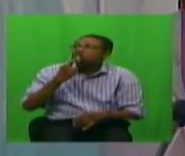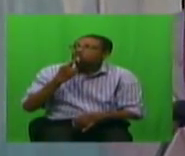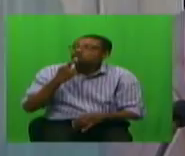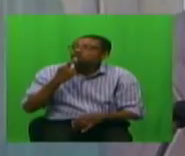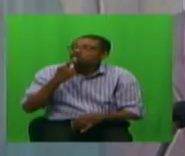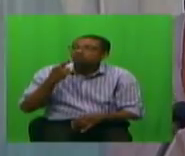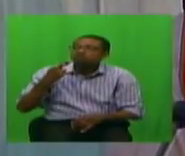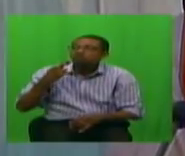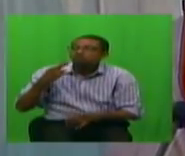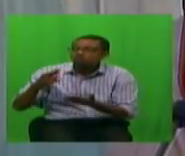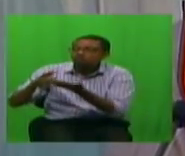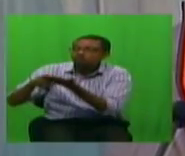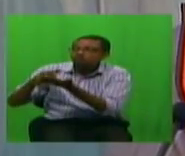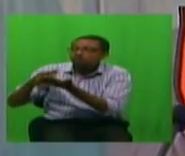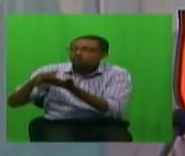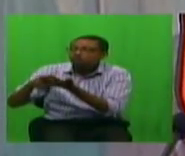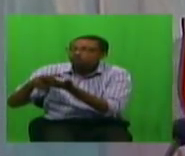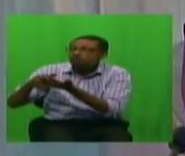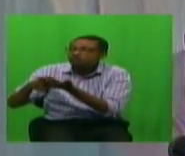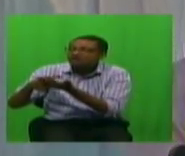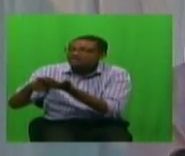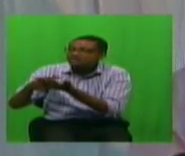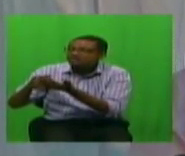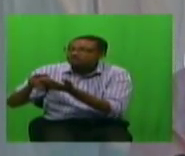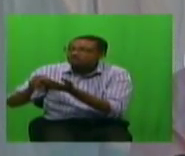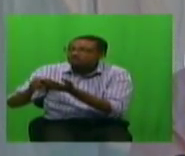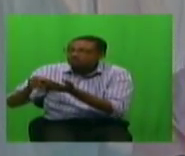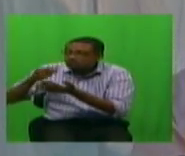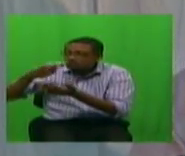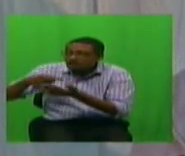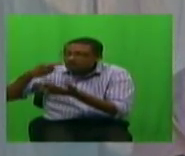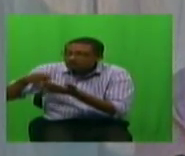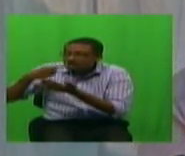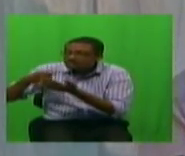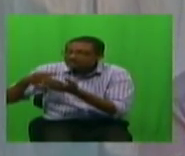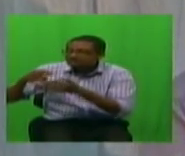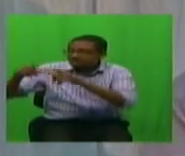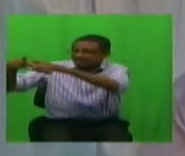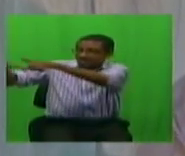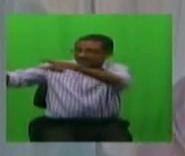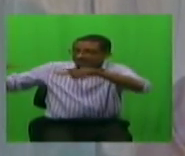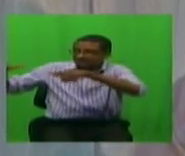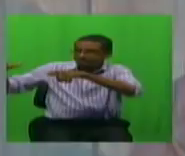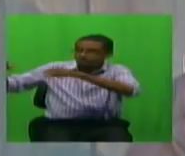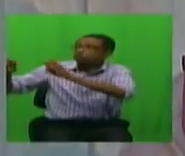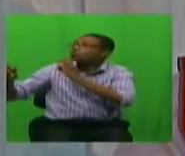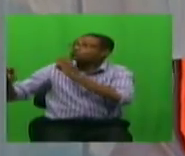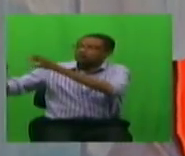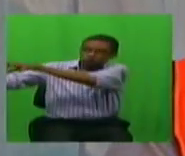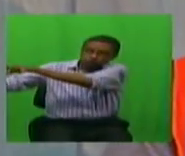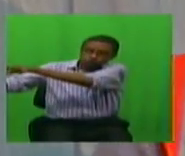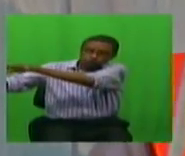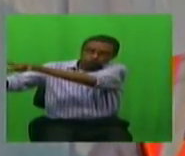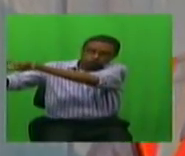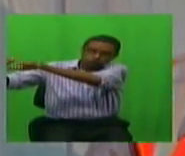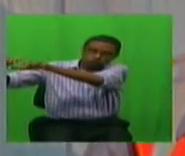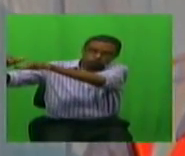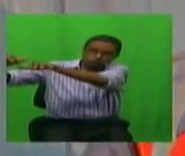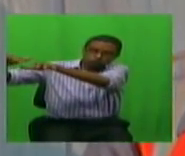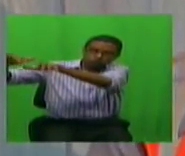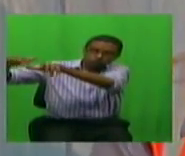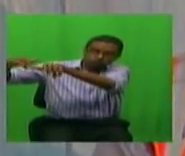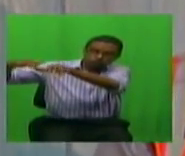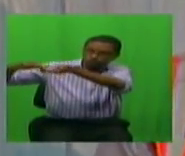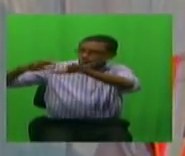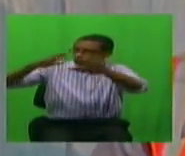certain points. The lowest point of the highway, where the Guayma and the Caroni rivers were trying to get to the ocean.